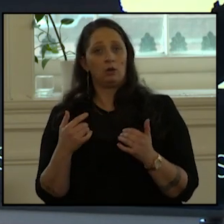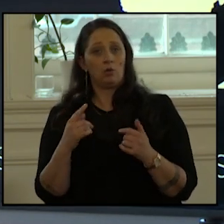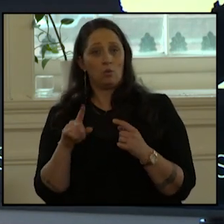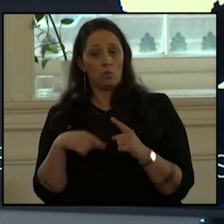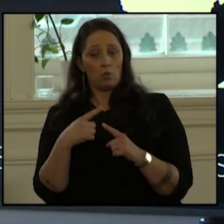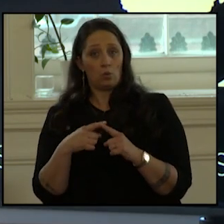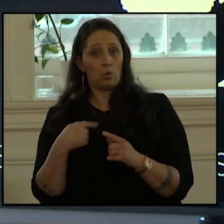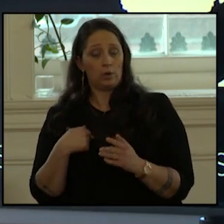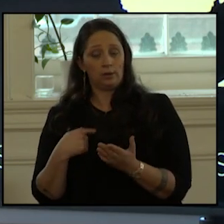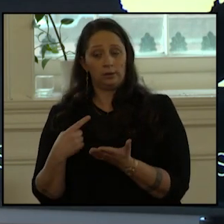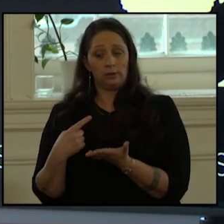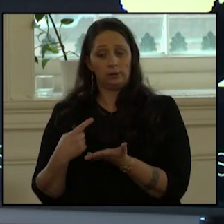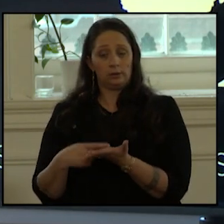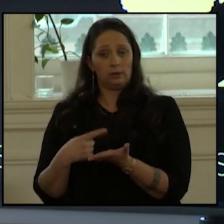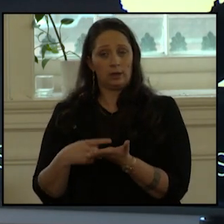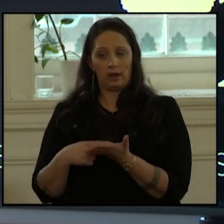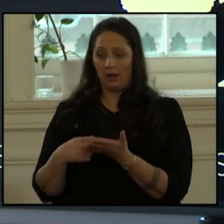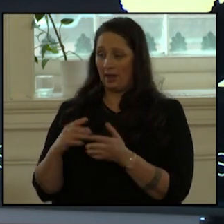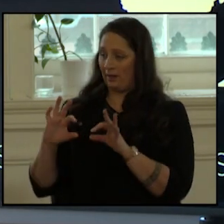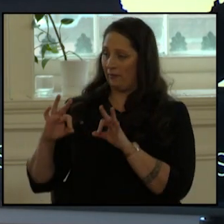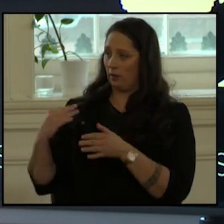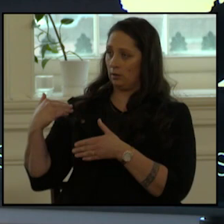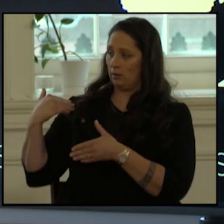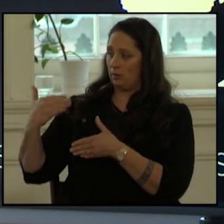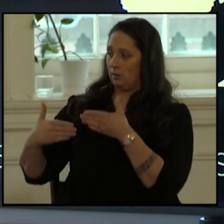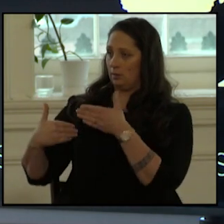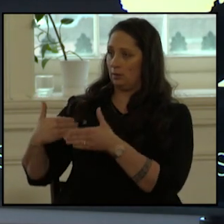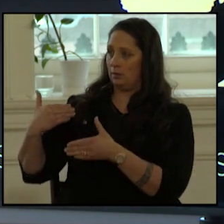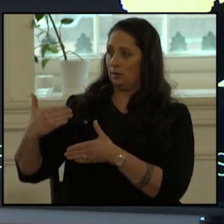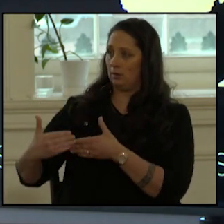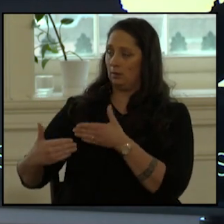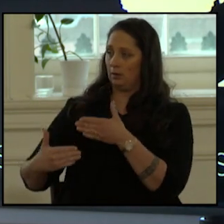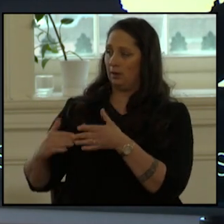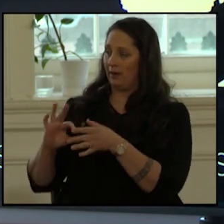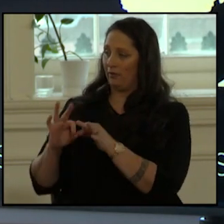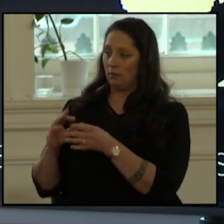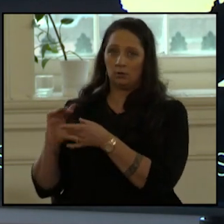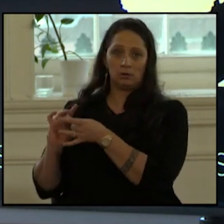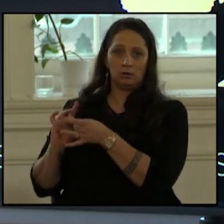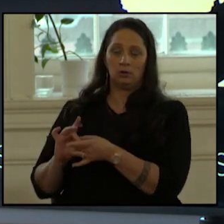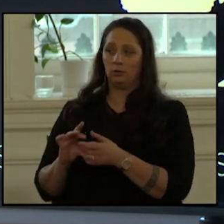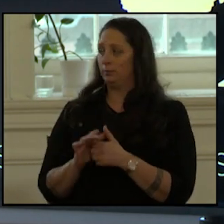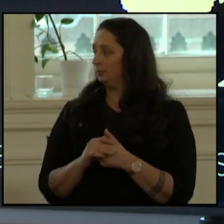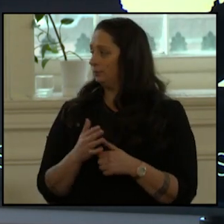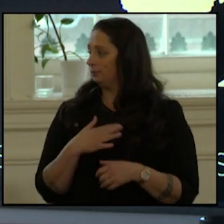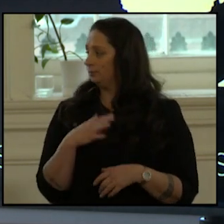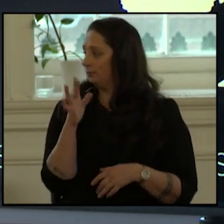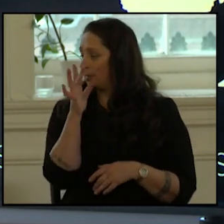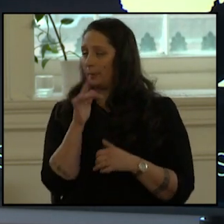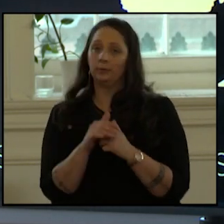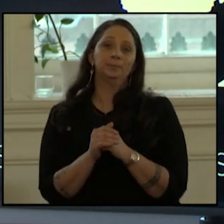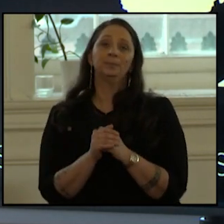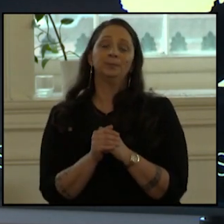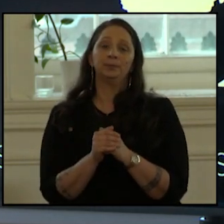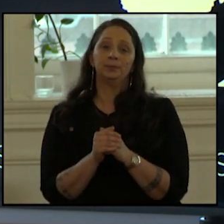the ancestors or the descendants, my mom, Ruby, and Calvin. And